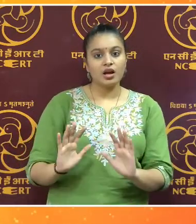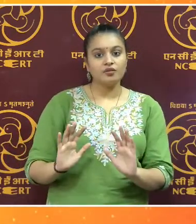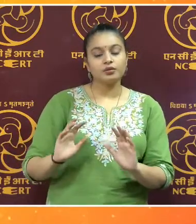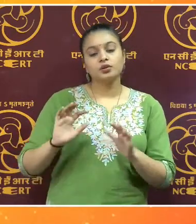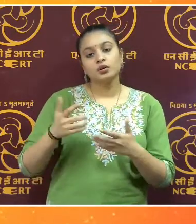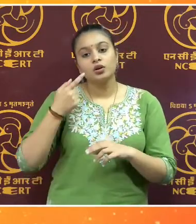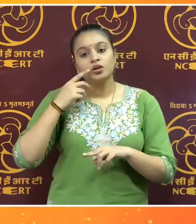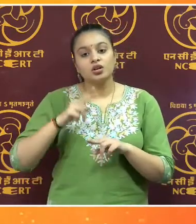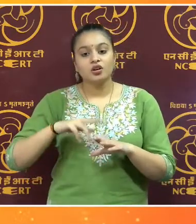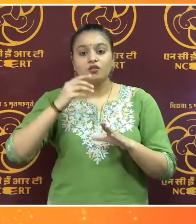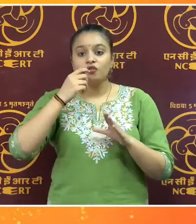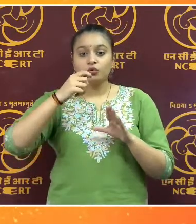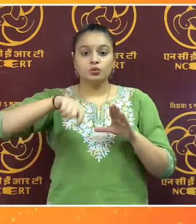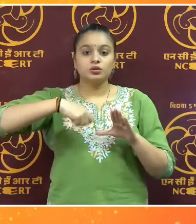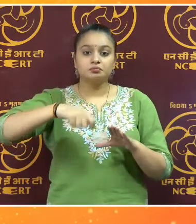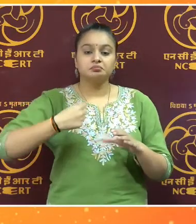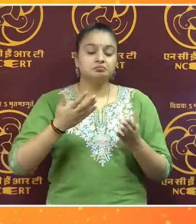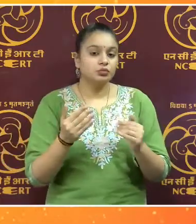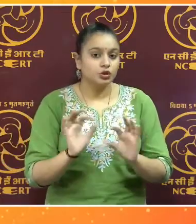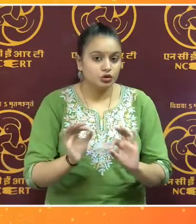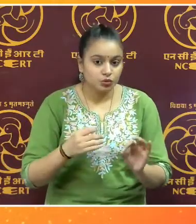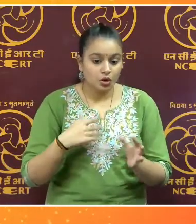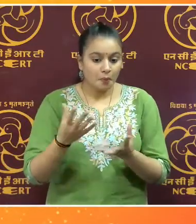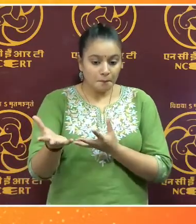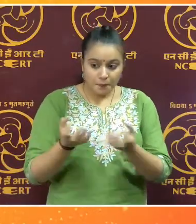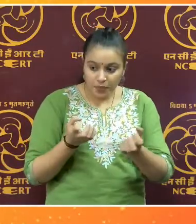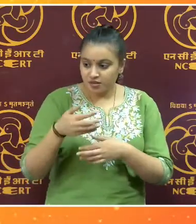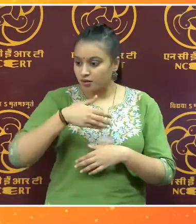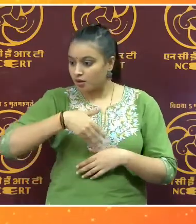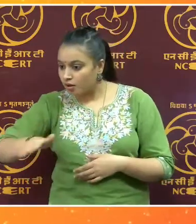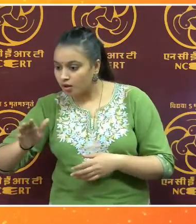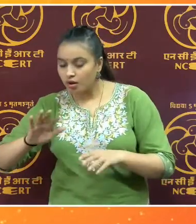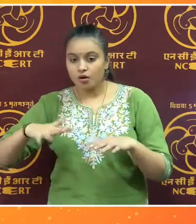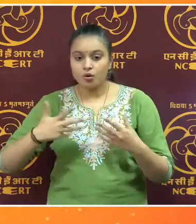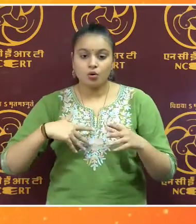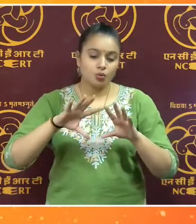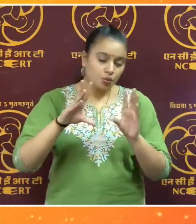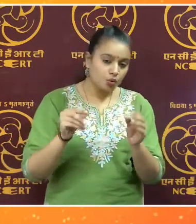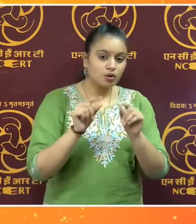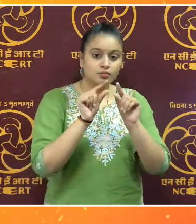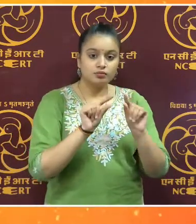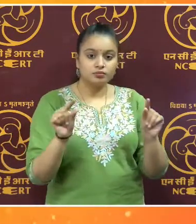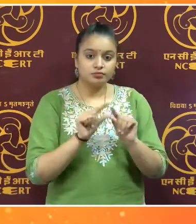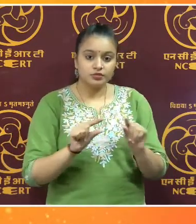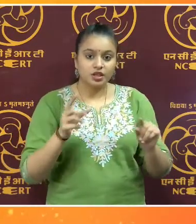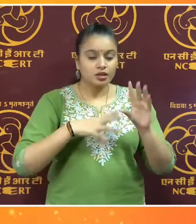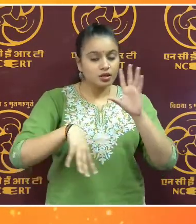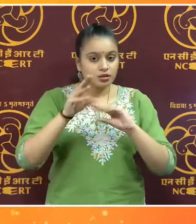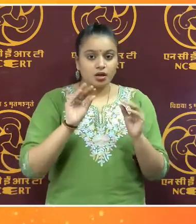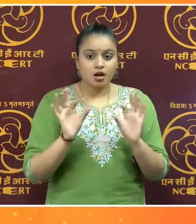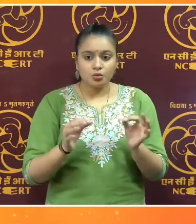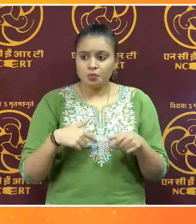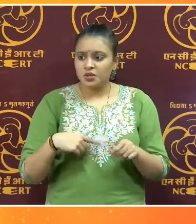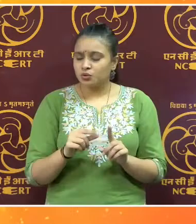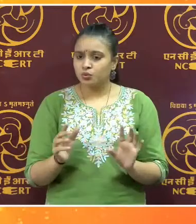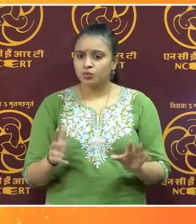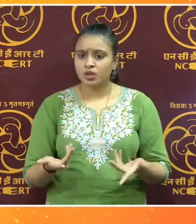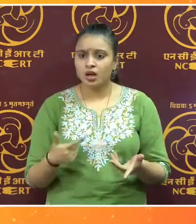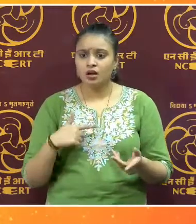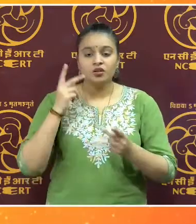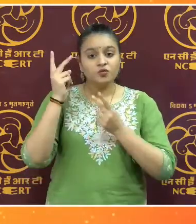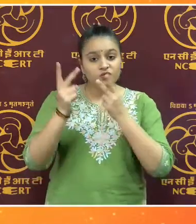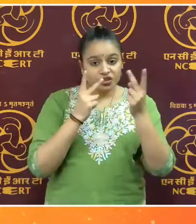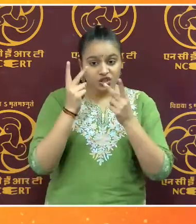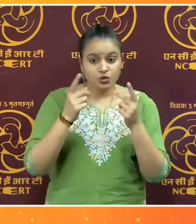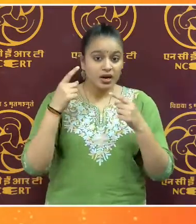be able to cook his meals, run to the bazaar or learn to write whole sentences anymore. What I have done. Now he's just visualizing,